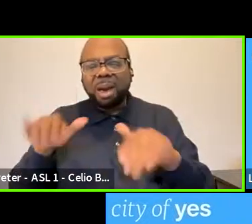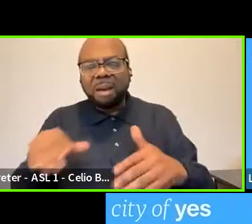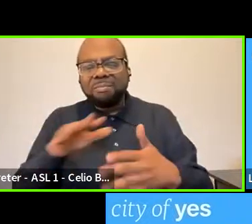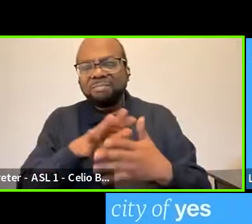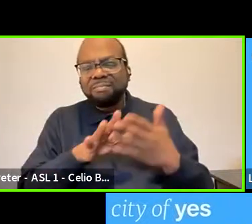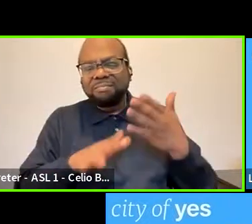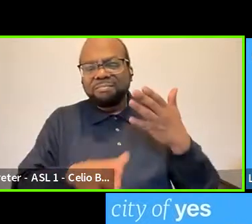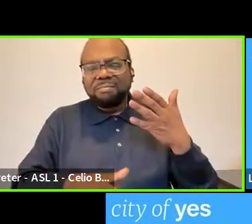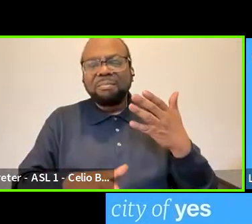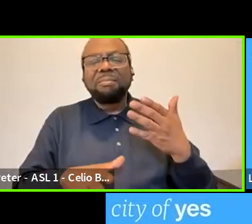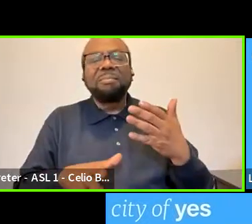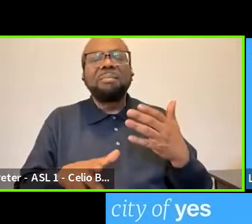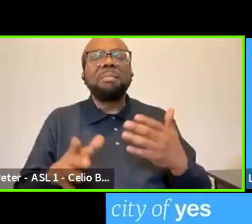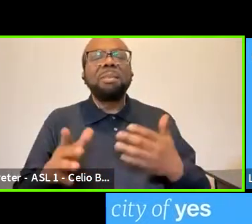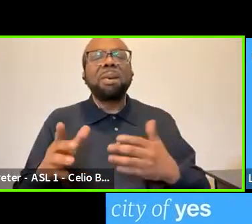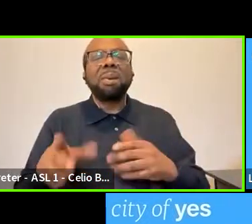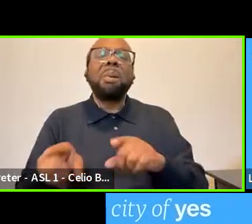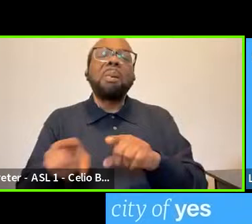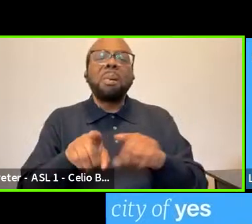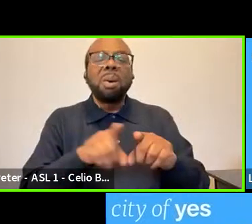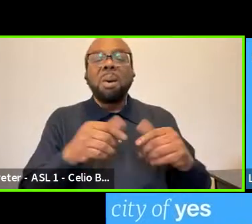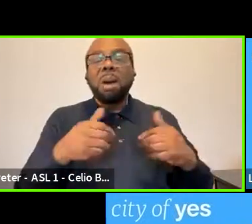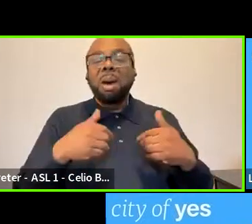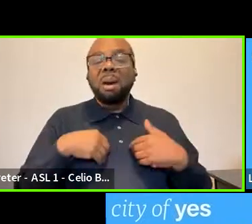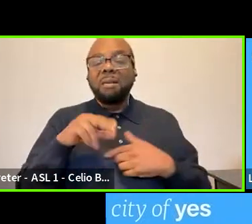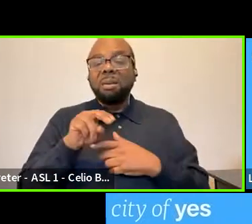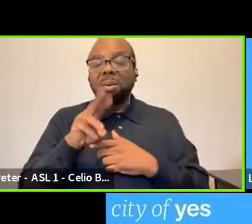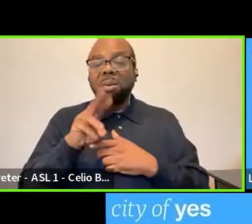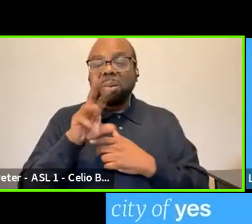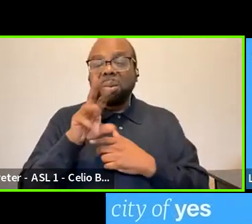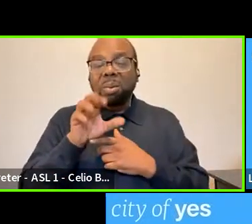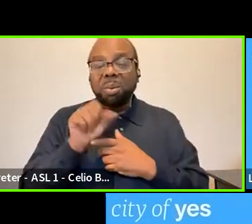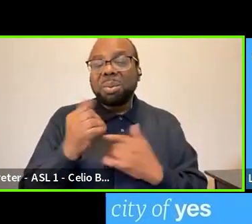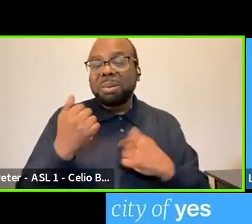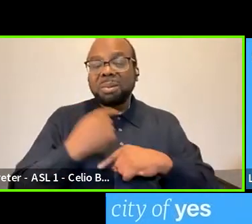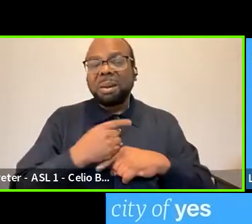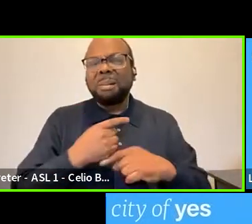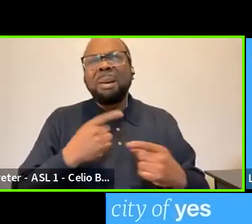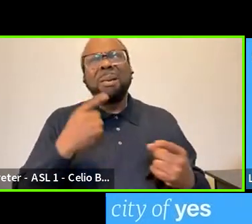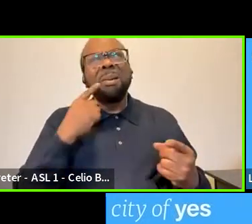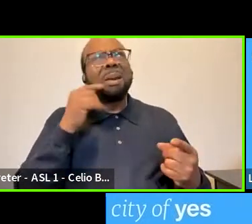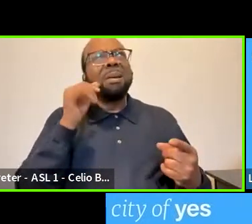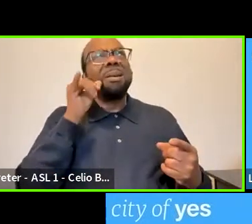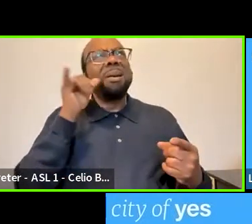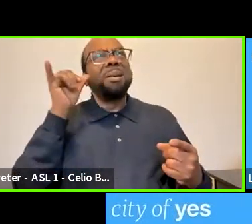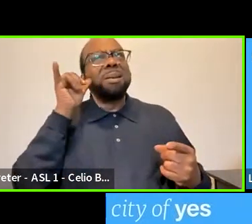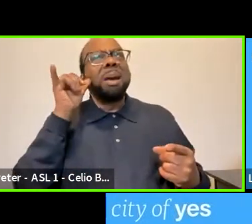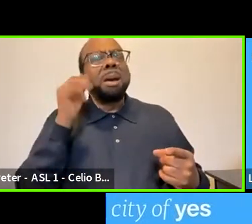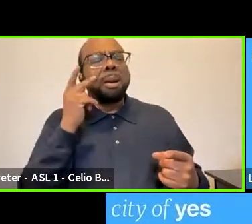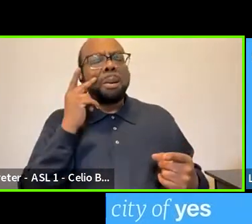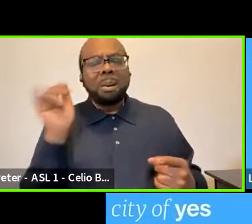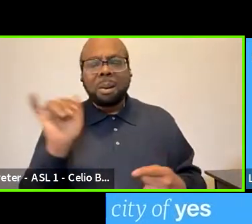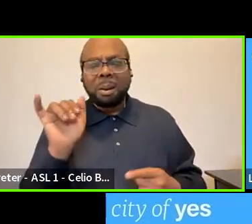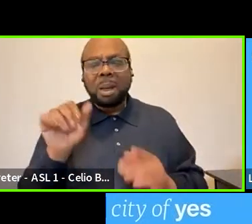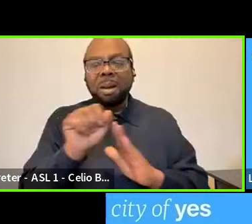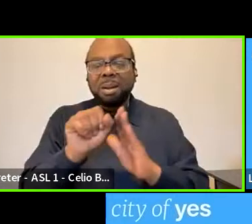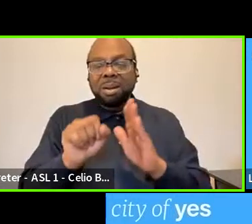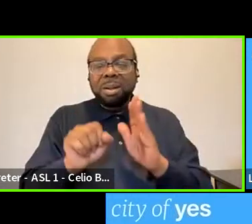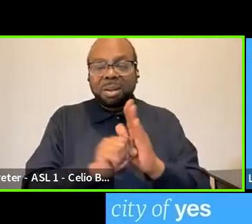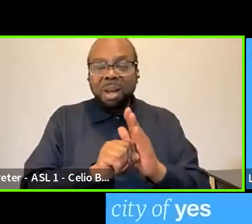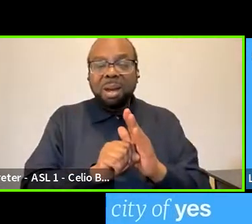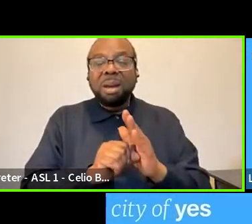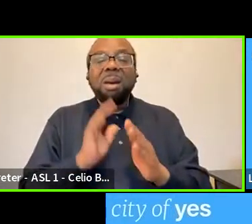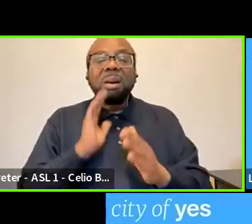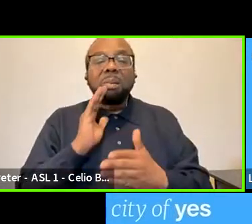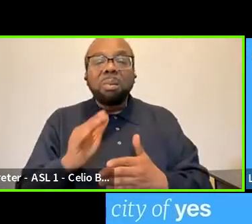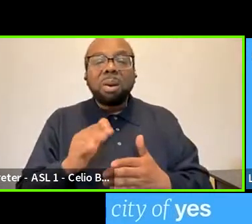Um, and we also got news today or yesterday, basically that it looks like the state will come through to